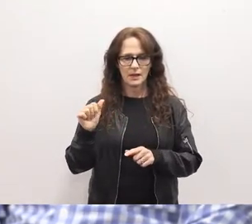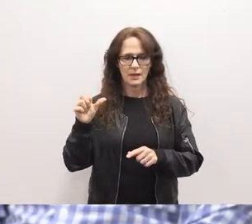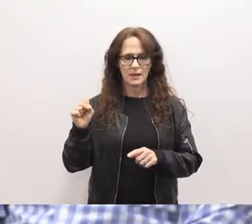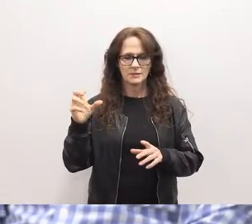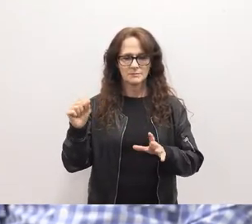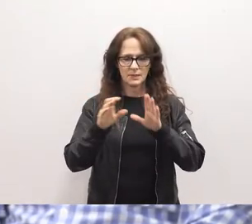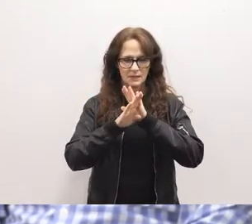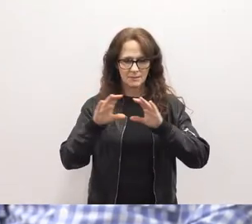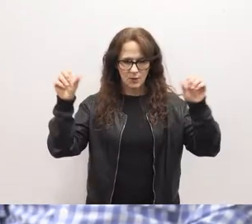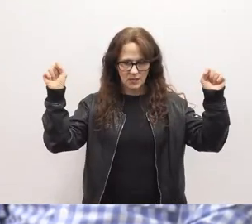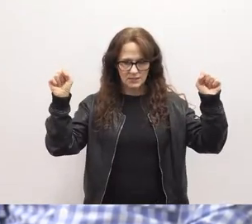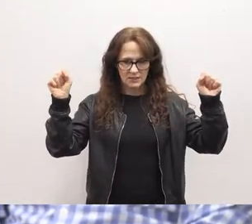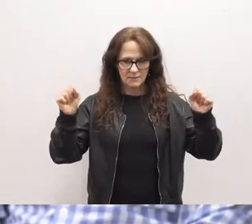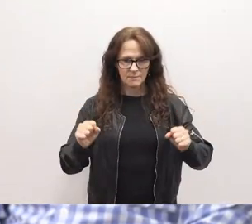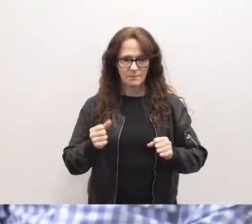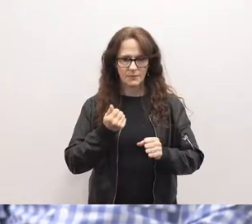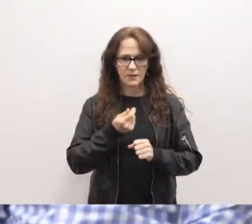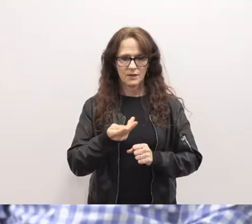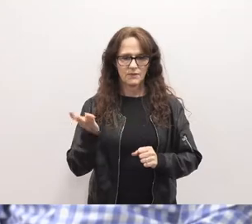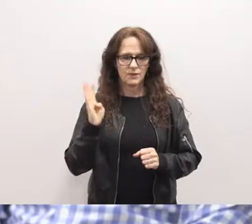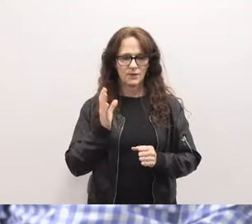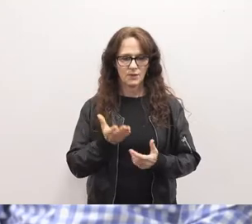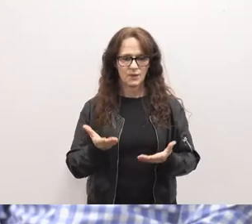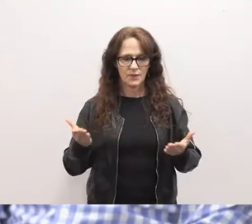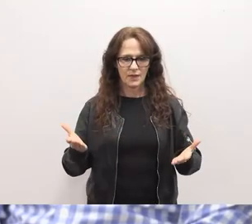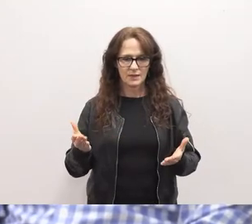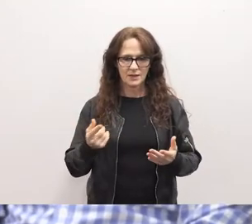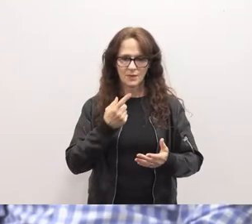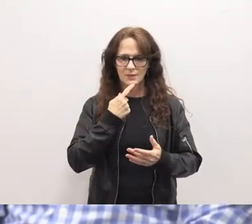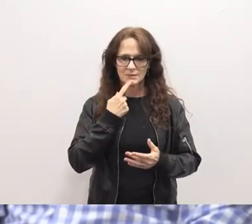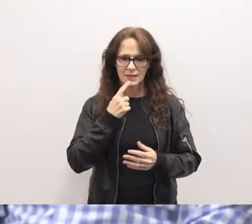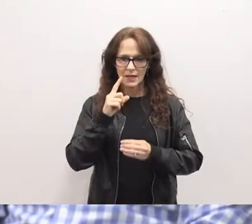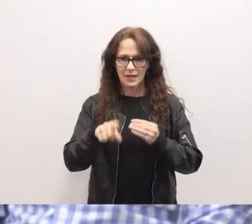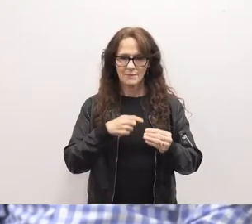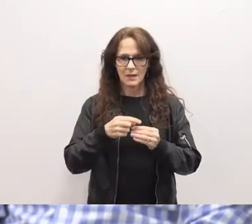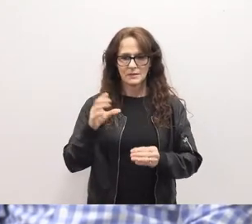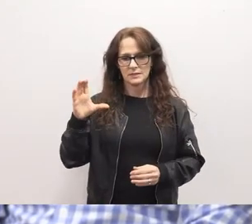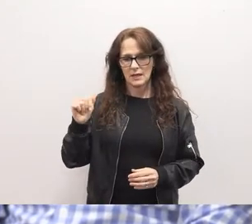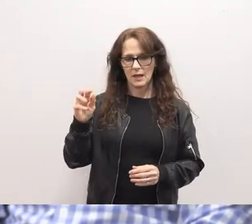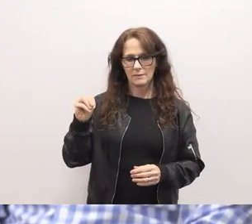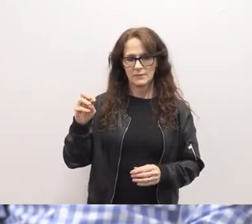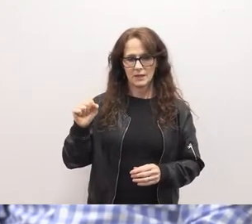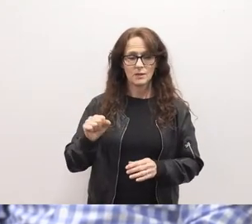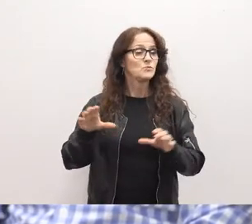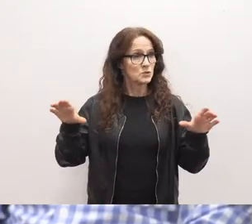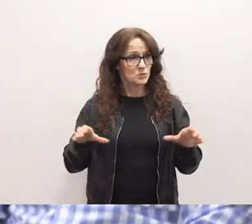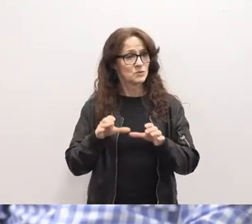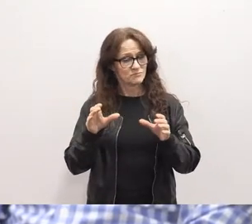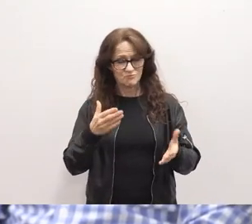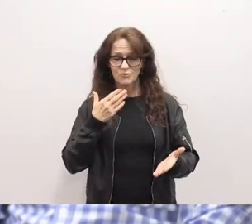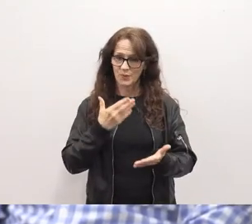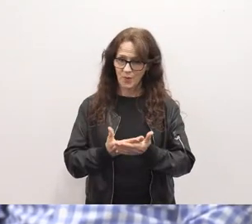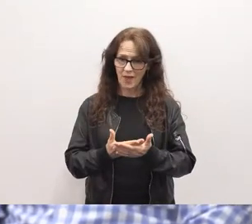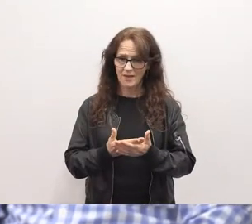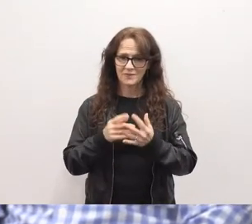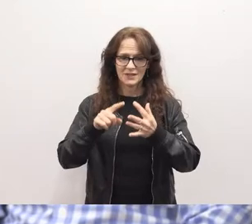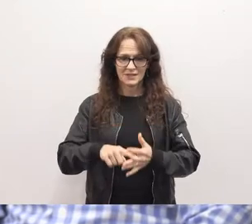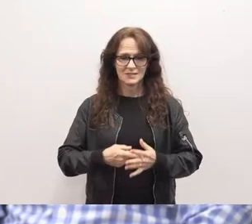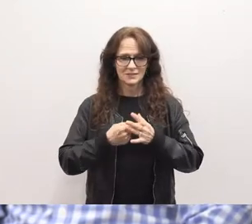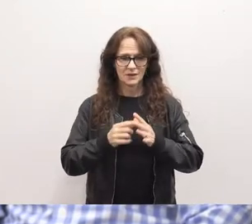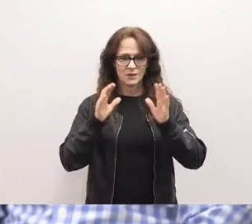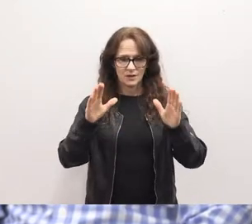president. So a couple things I just want to say about CAMS. We're doing pretty well. We just started off